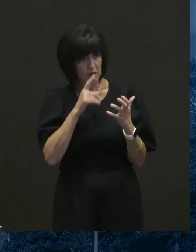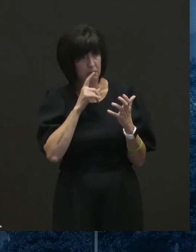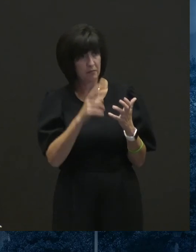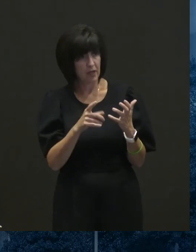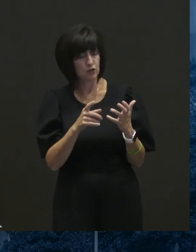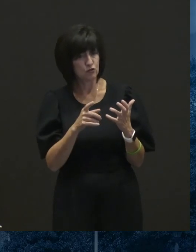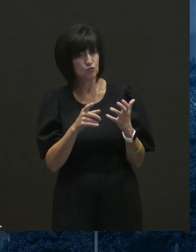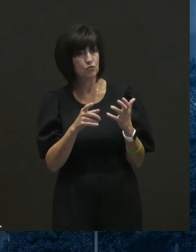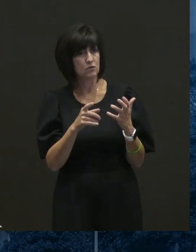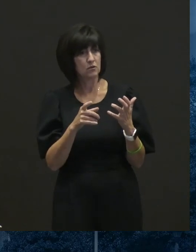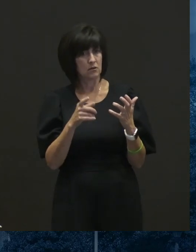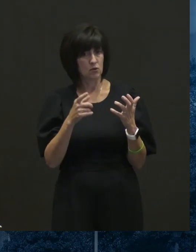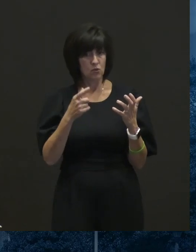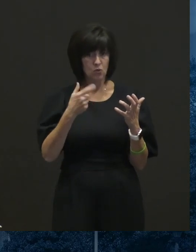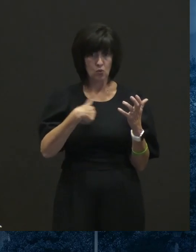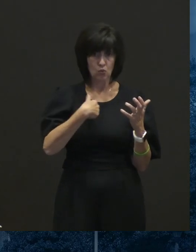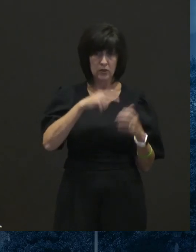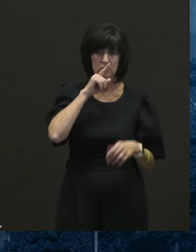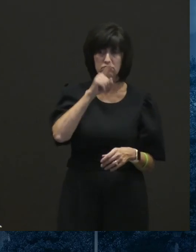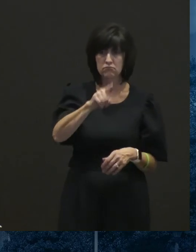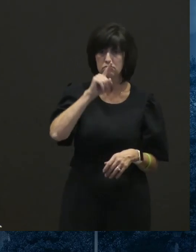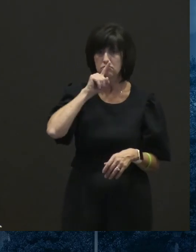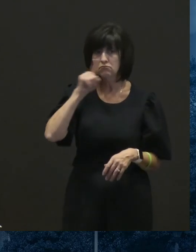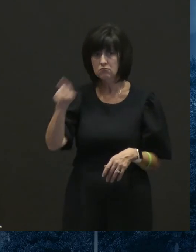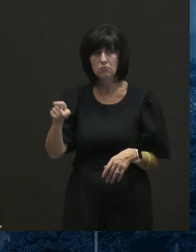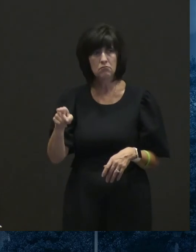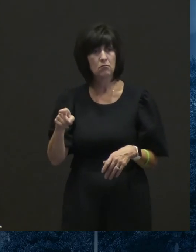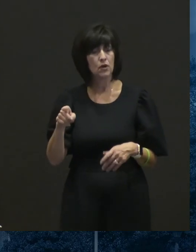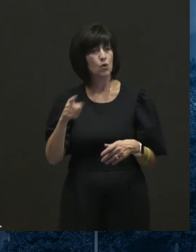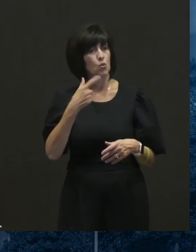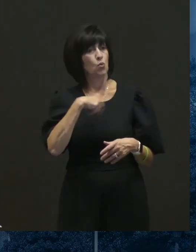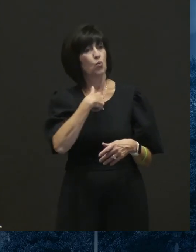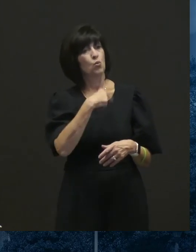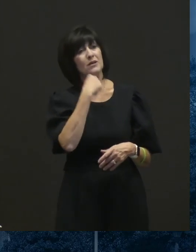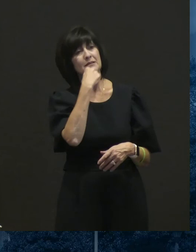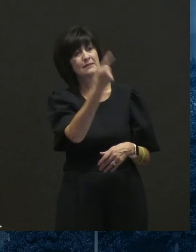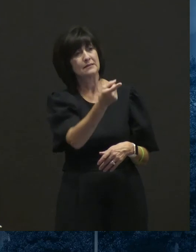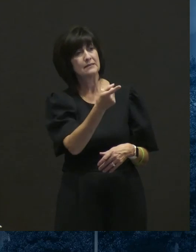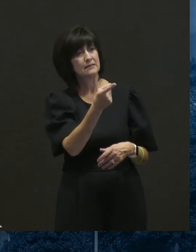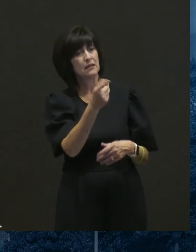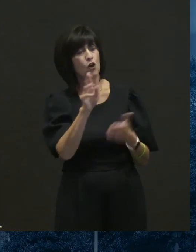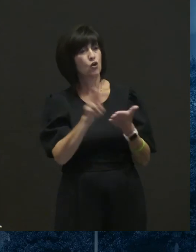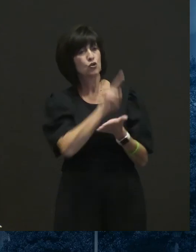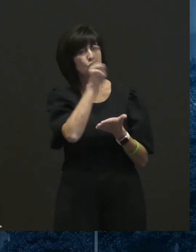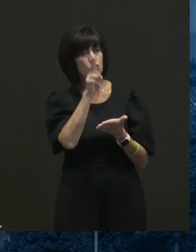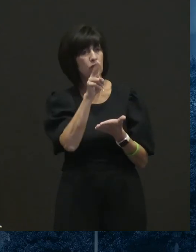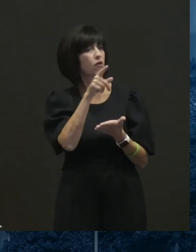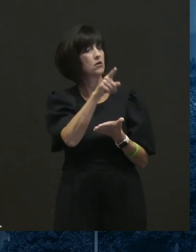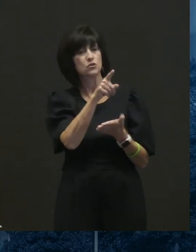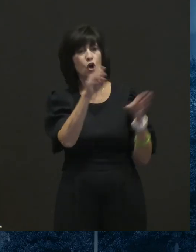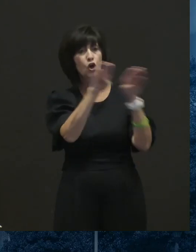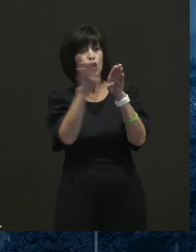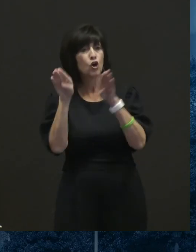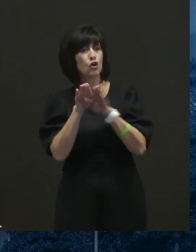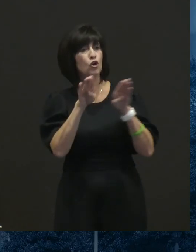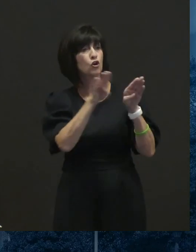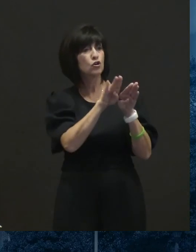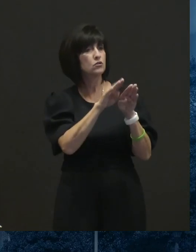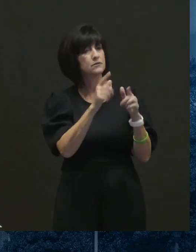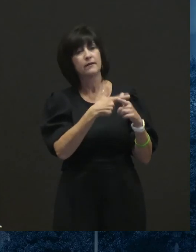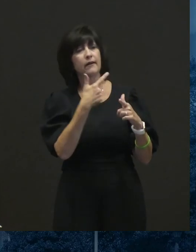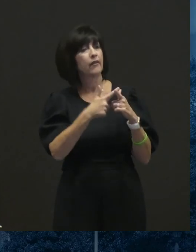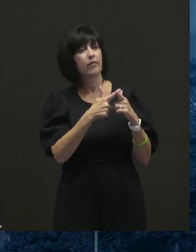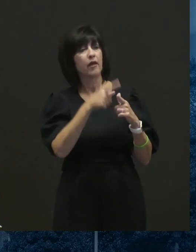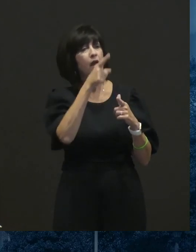unintended consequence? Like the university students, we shut down the bars and restaurants, we shut down the campus, and then they go into the basements